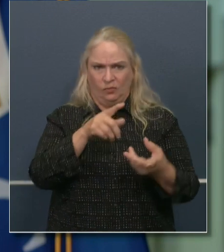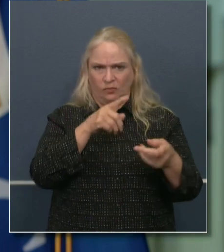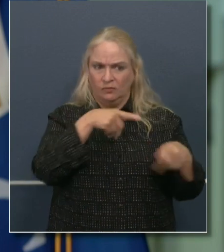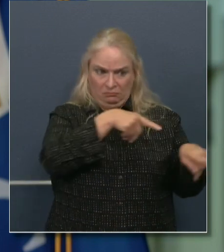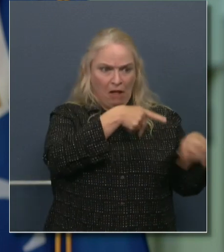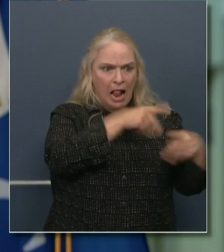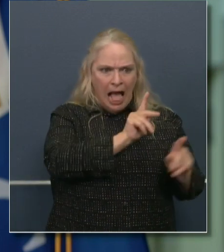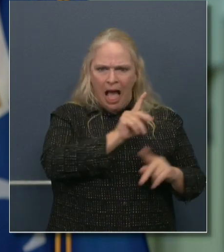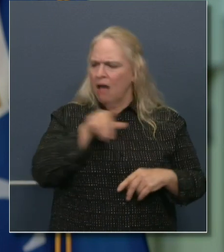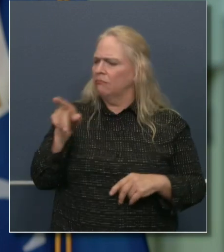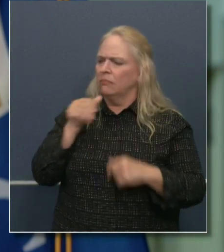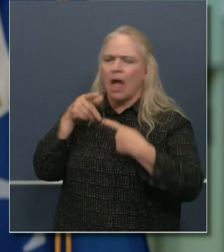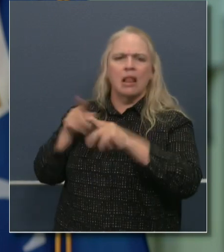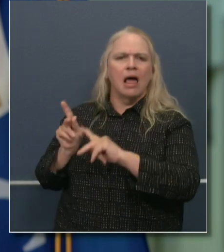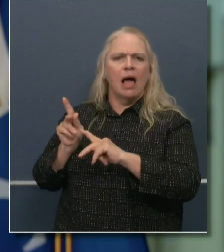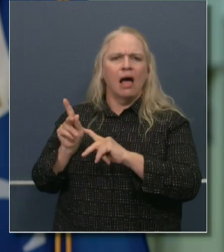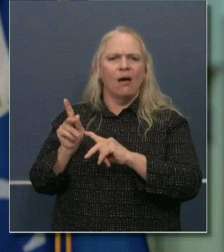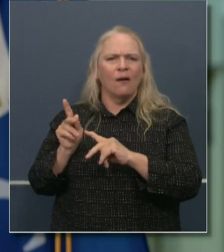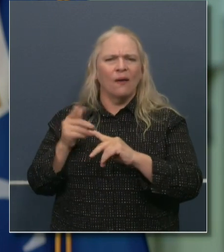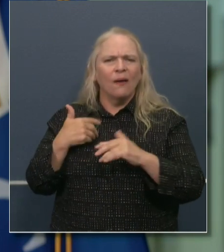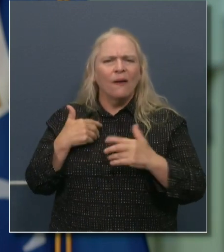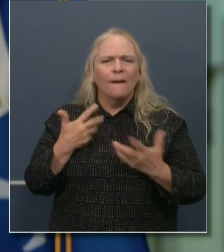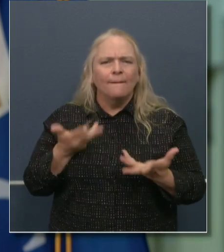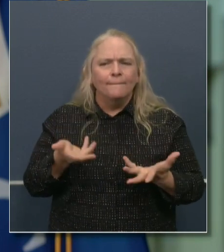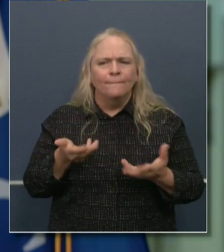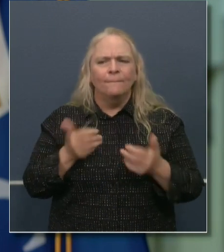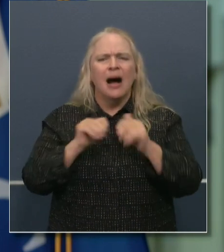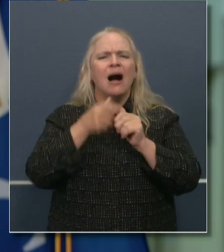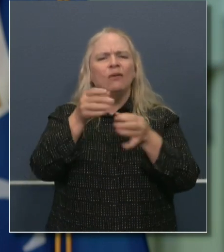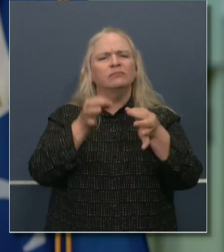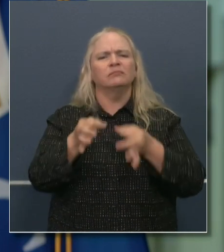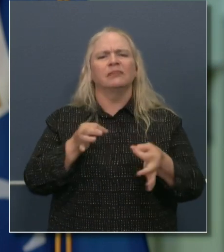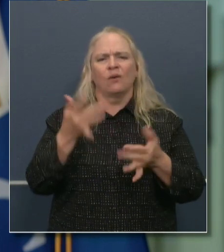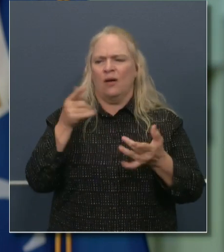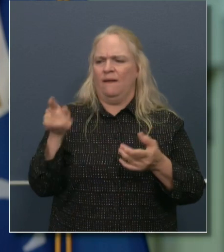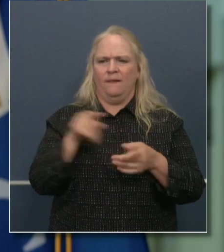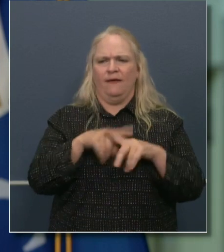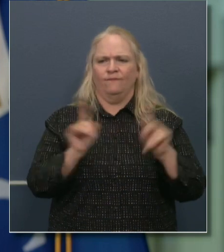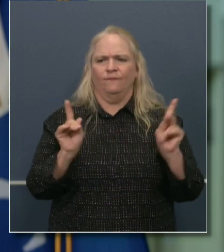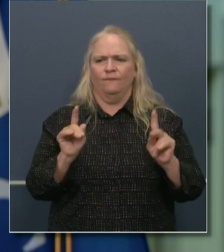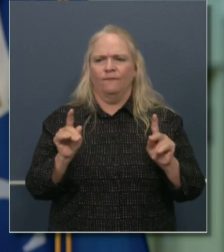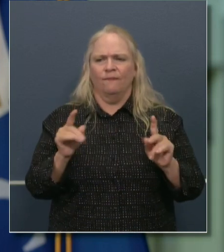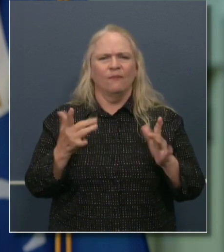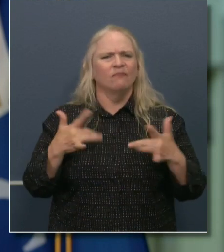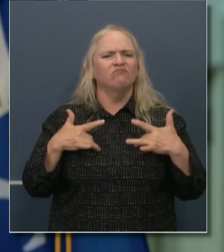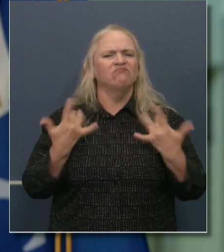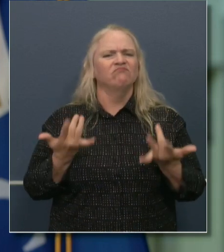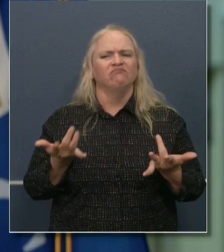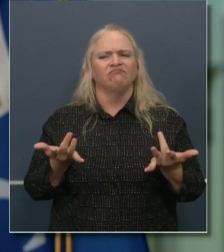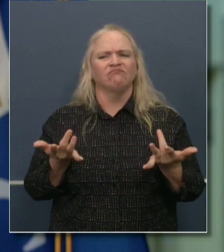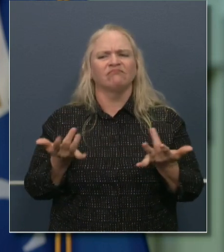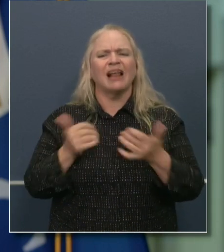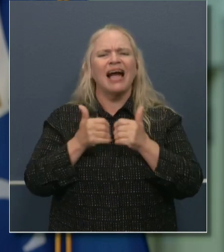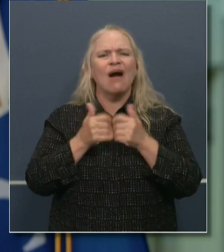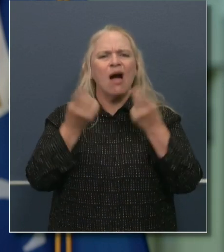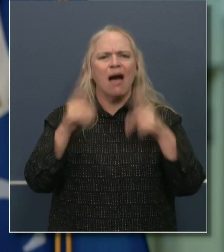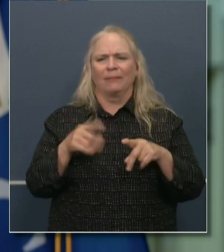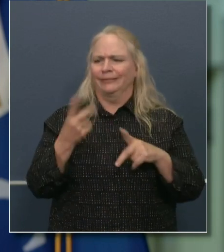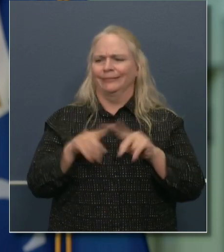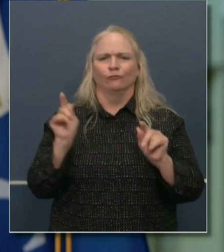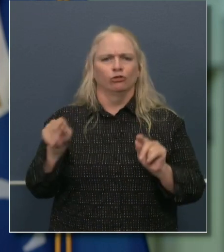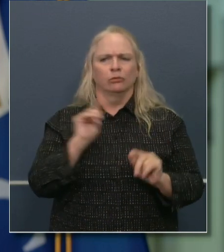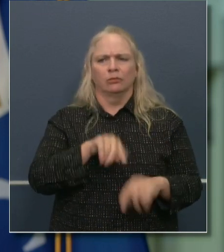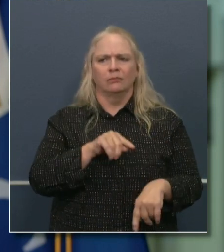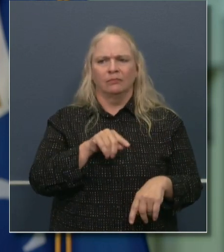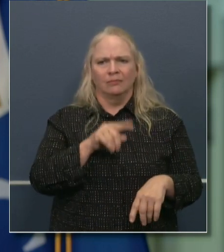not compliance. How do you address that and explain to people very easily, Doug. What's going on and how that can even be happening? As Kathleen said, you're the leader